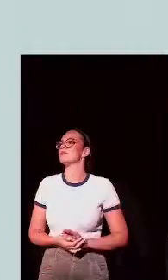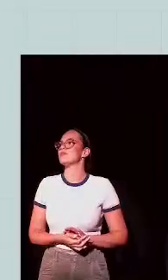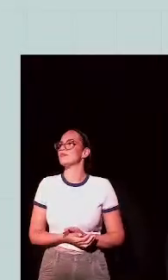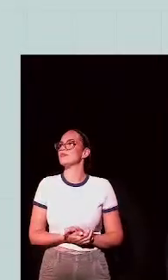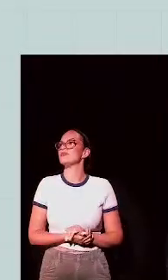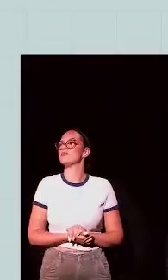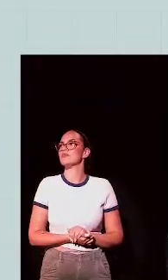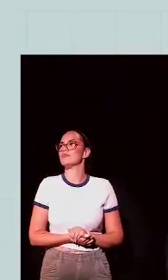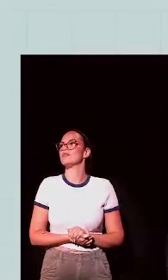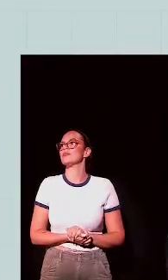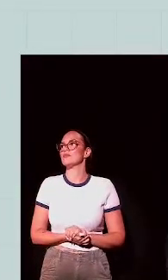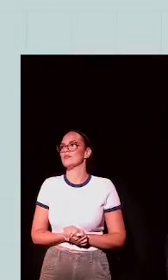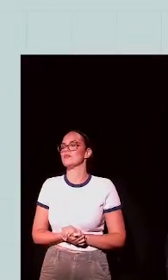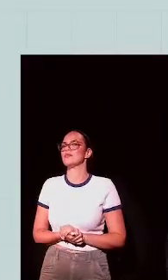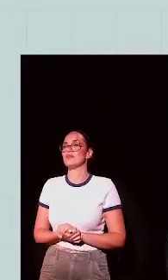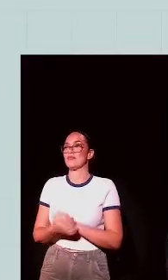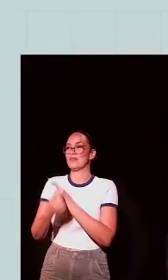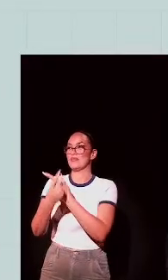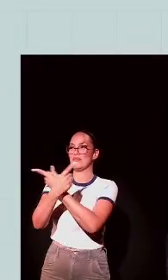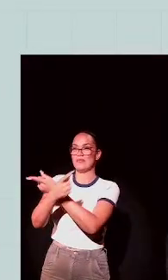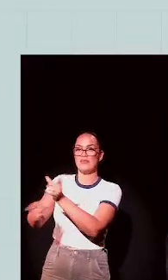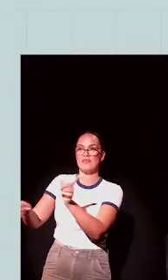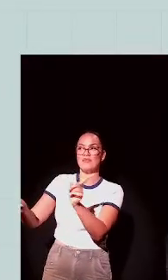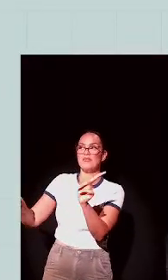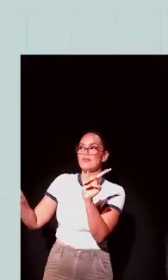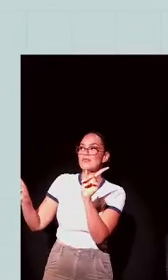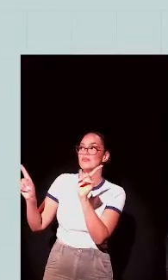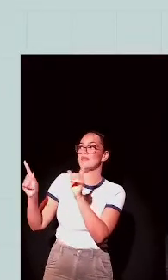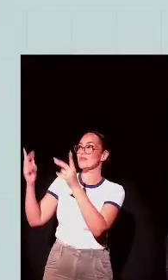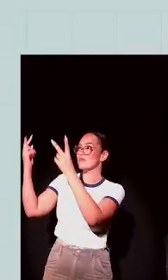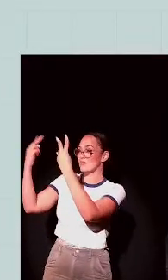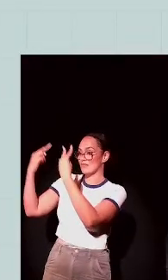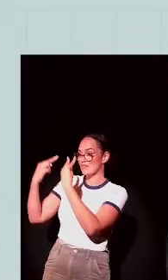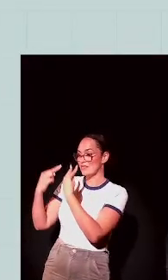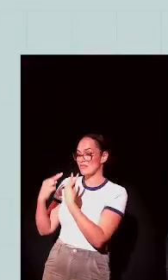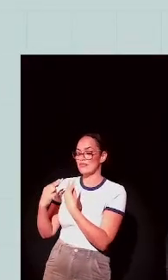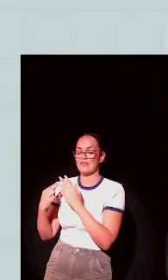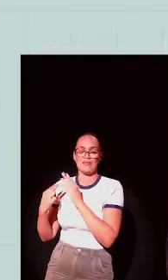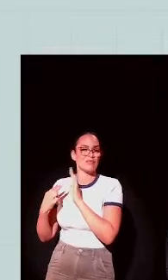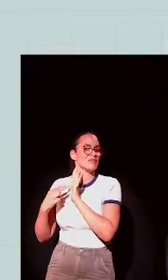I wouldn't want them all to see me